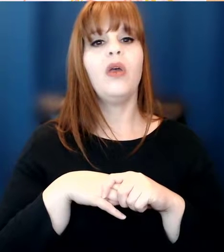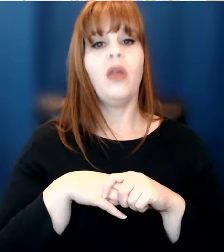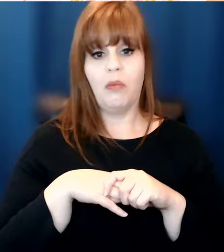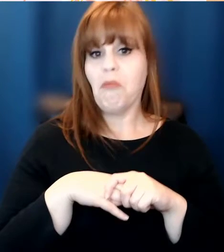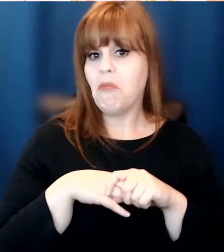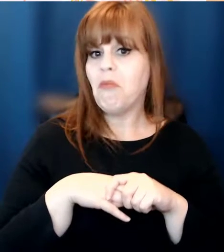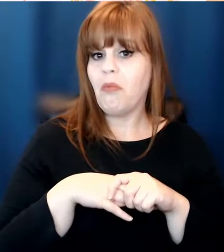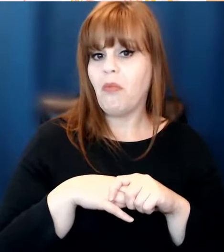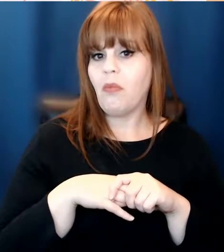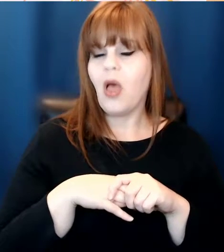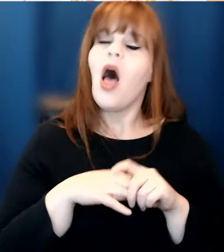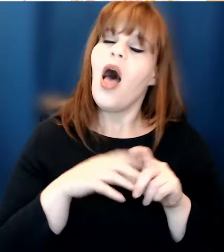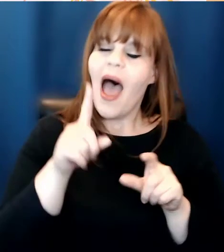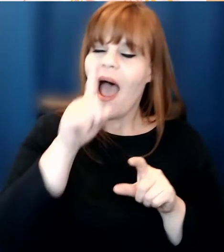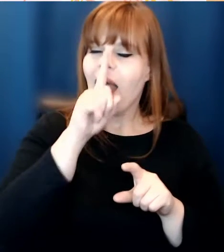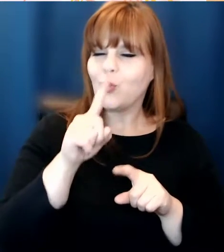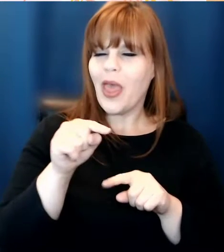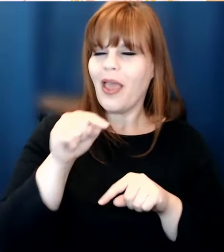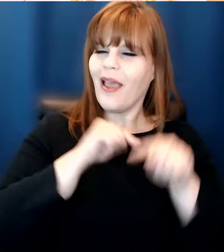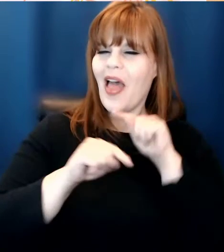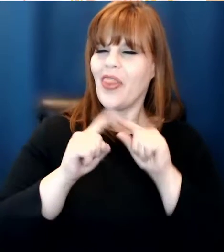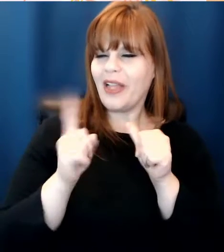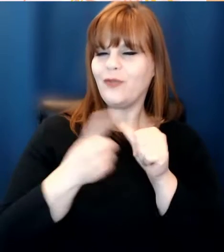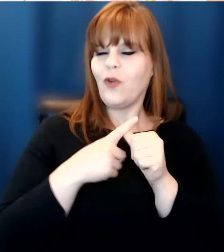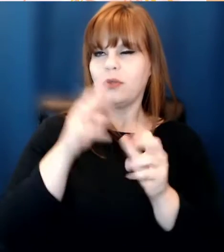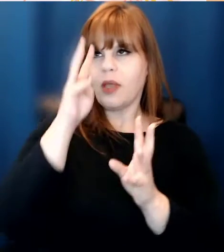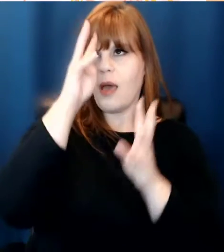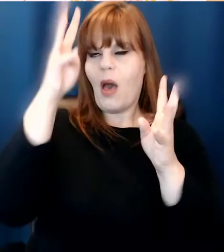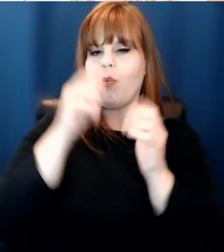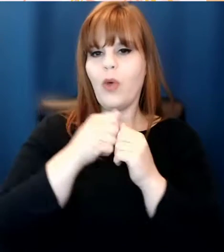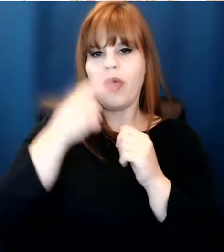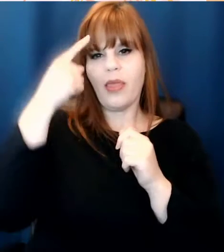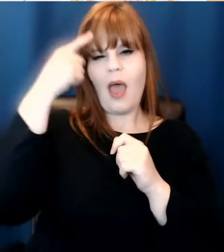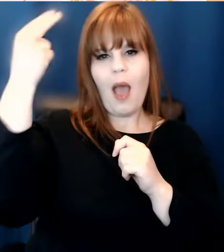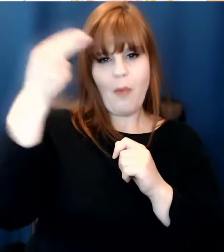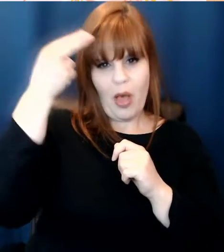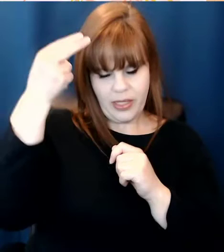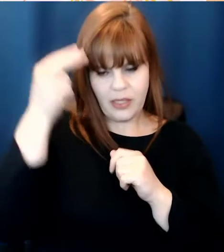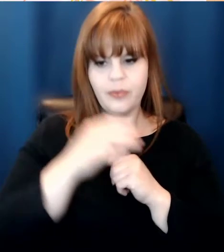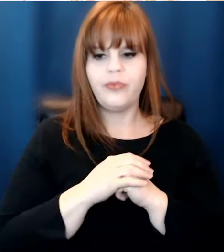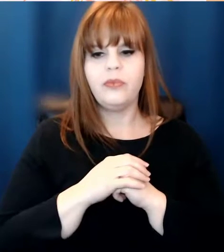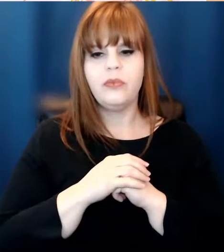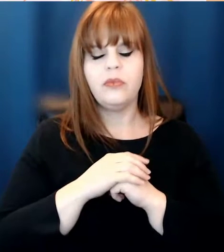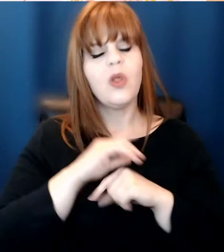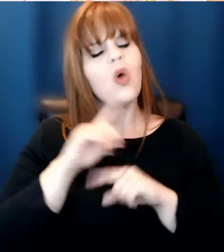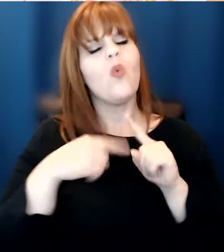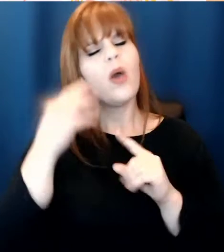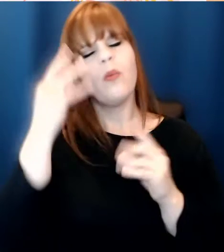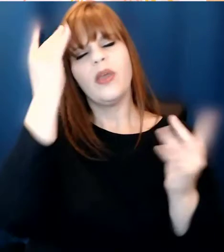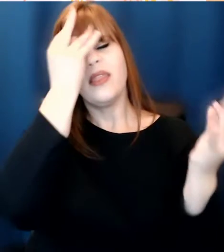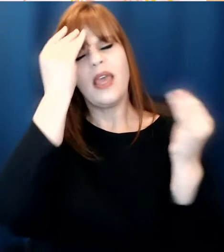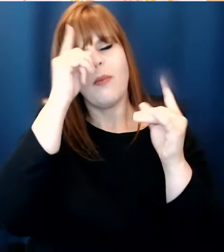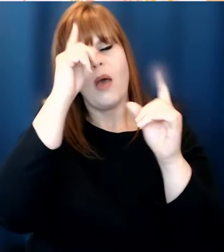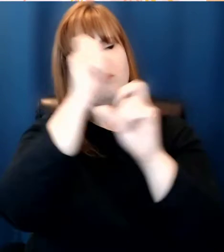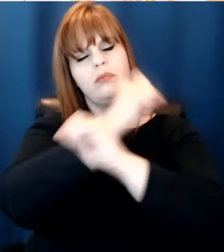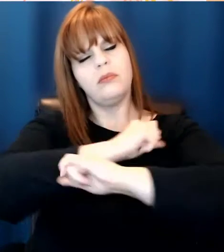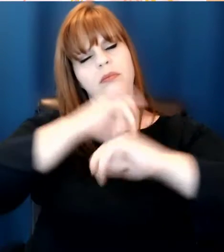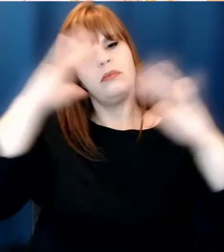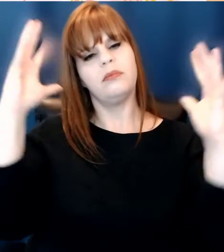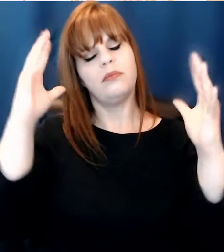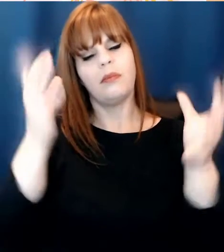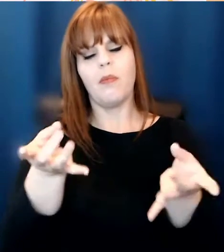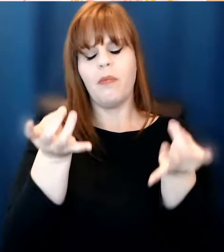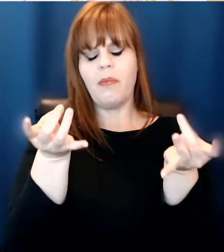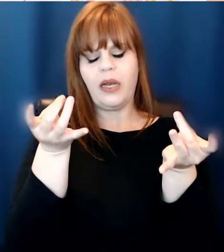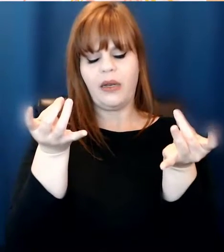let's first come up with a hypothesis here. So, when we think about meditation, I think that there's going to be a lot